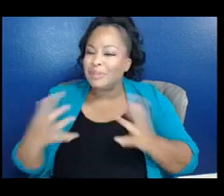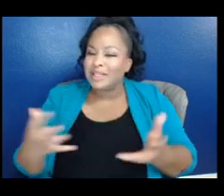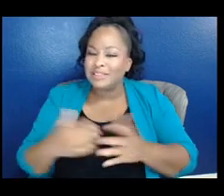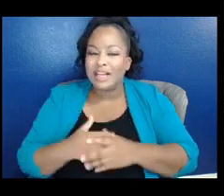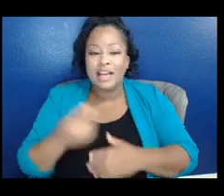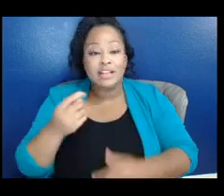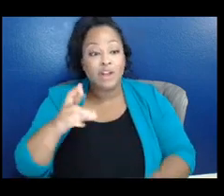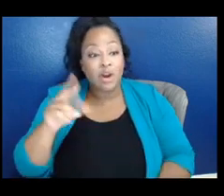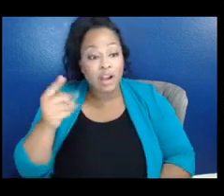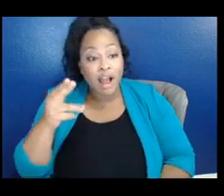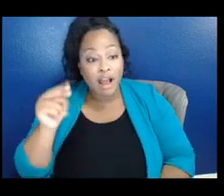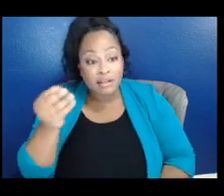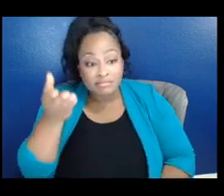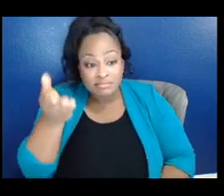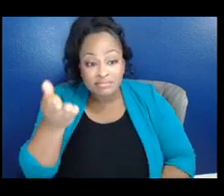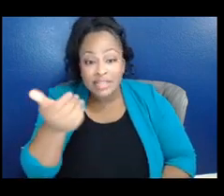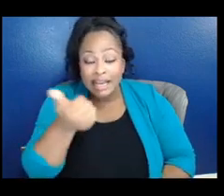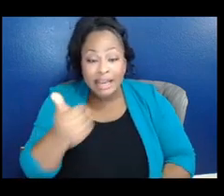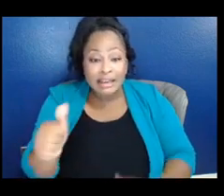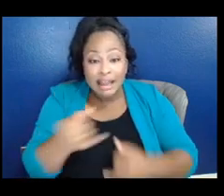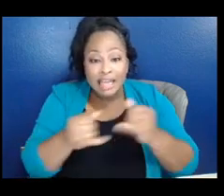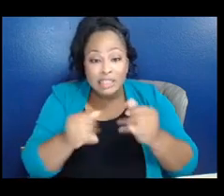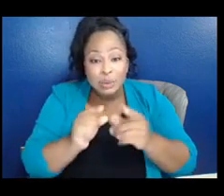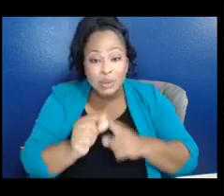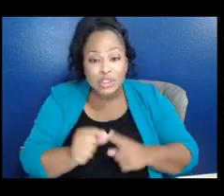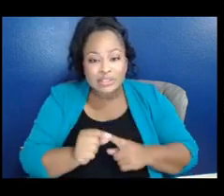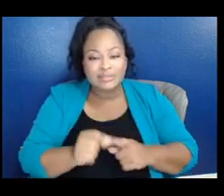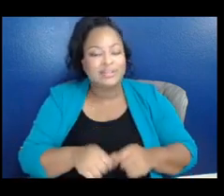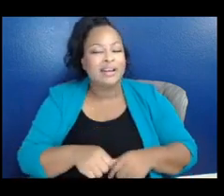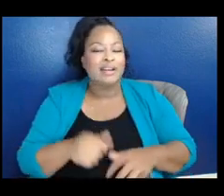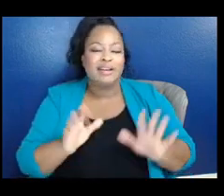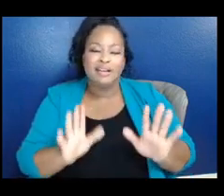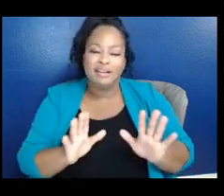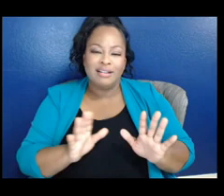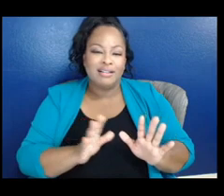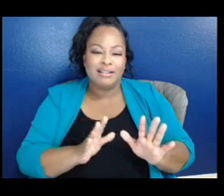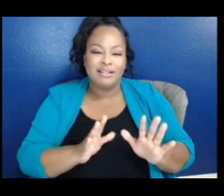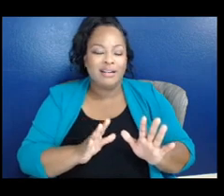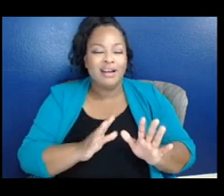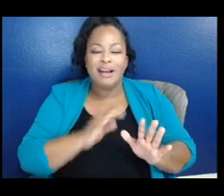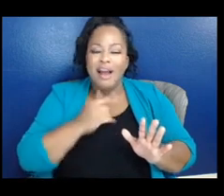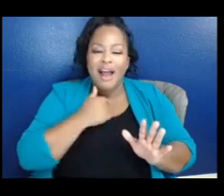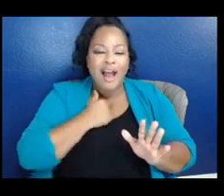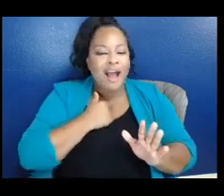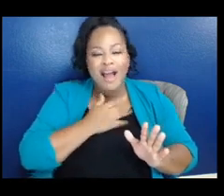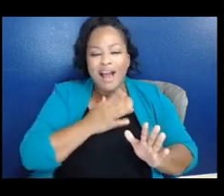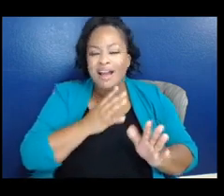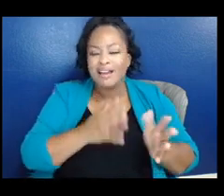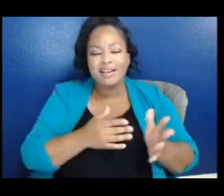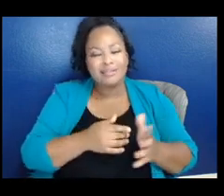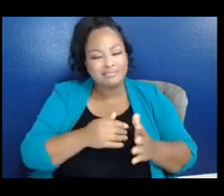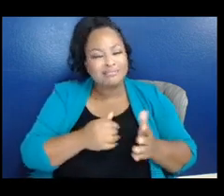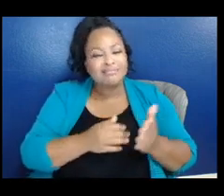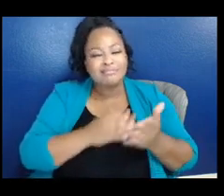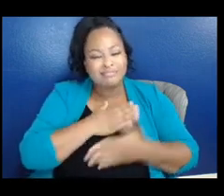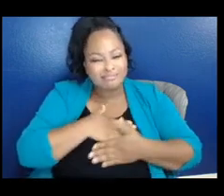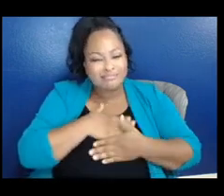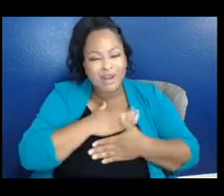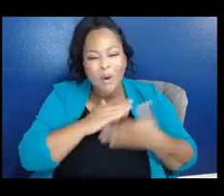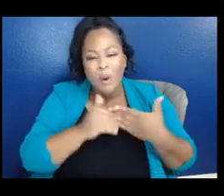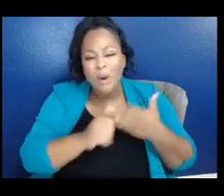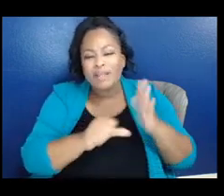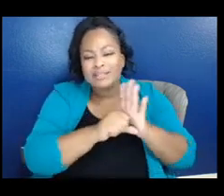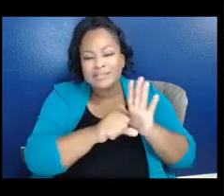so much. Dr. Khan, any parting words? I echo all the sentiments that we've heard already, and really